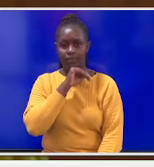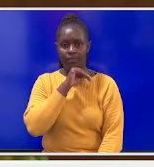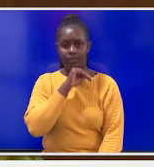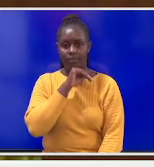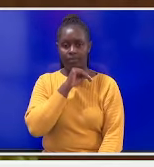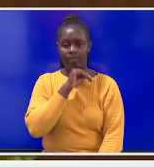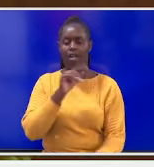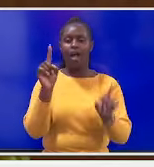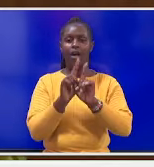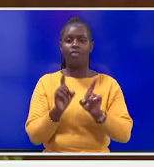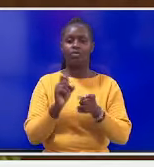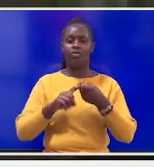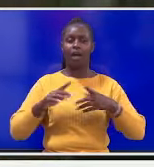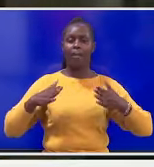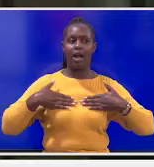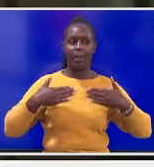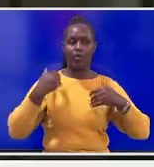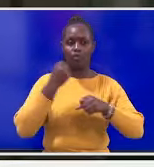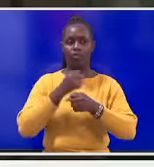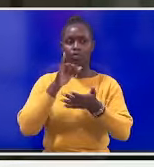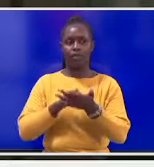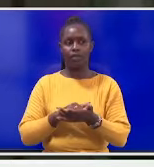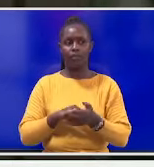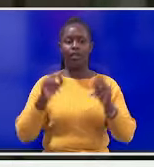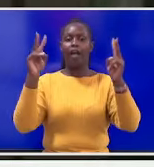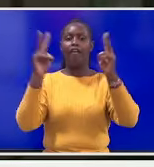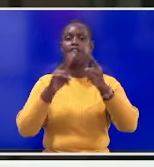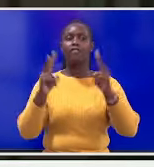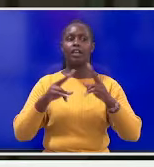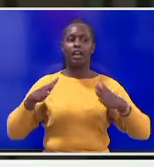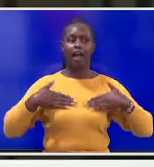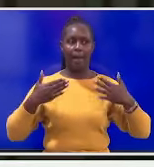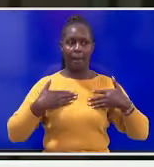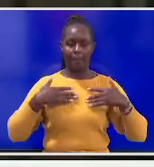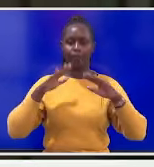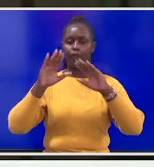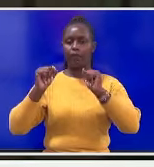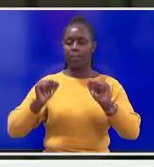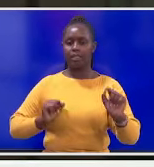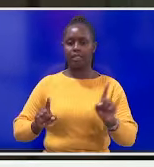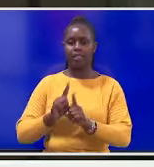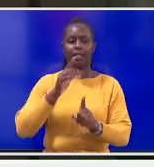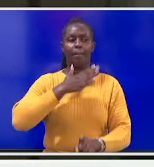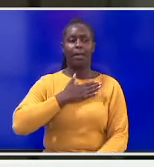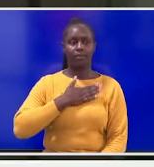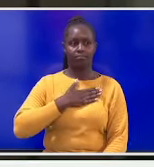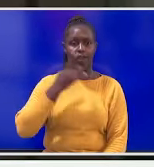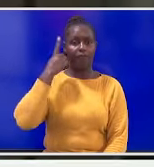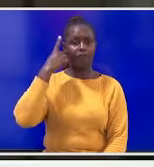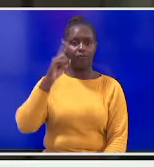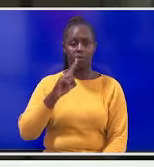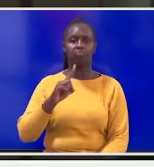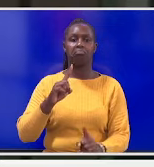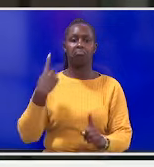I'm very pleased to do it. I'm very grateful to my sister here for the generosity she